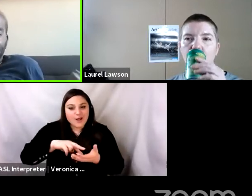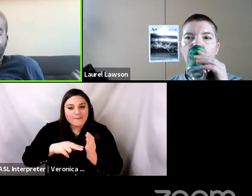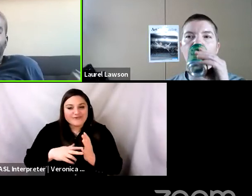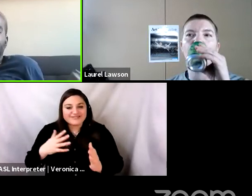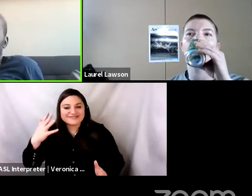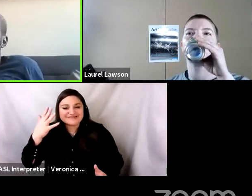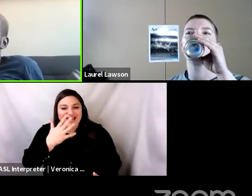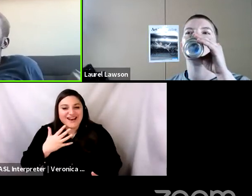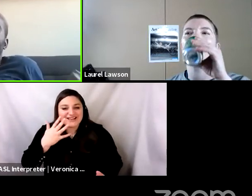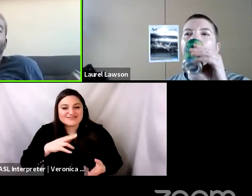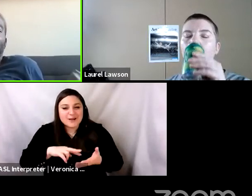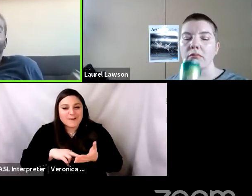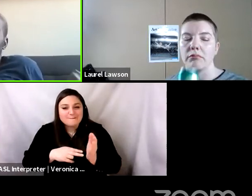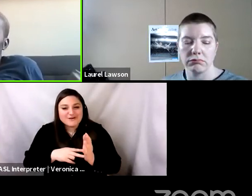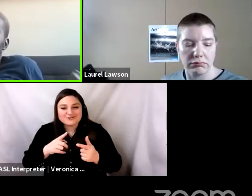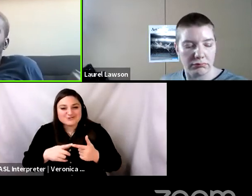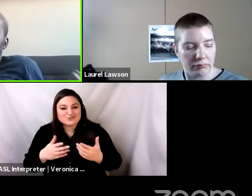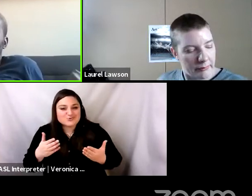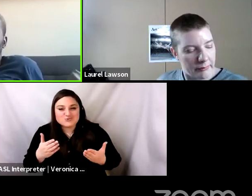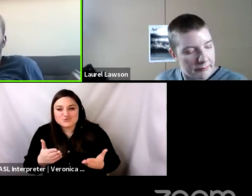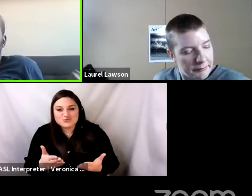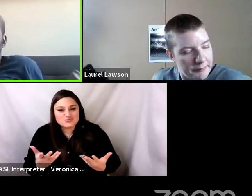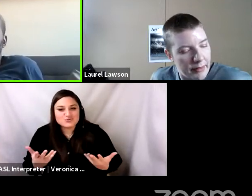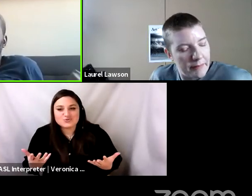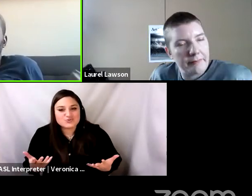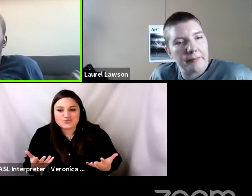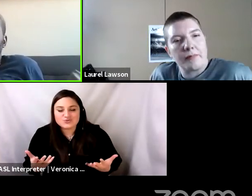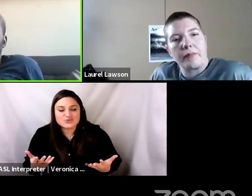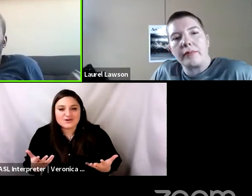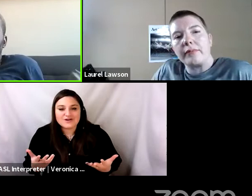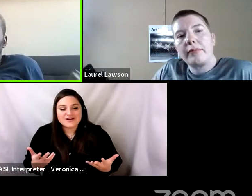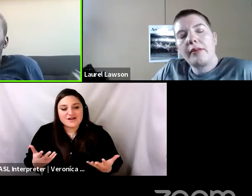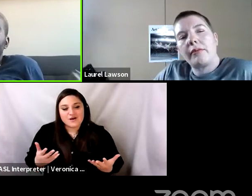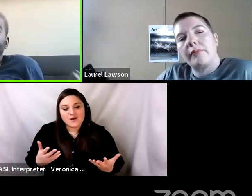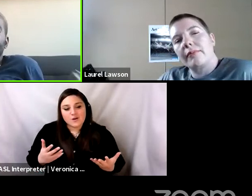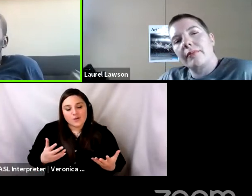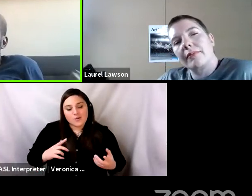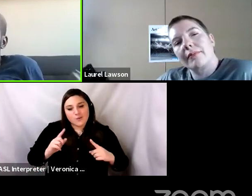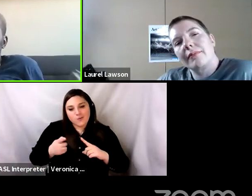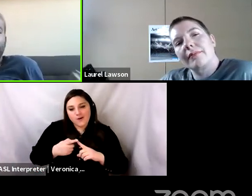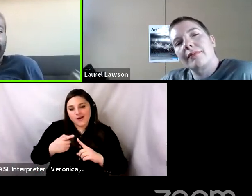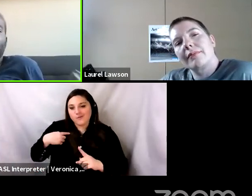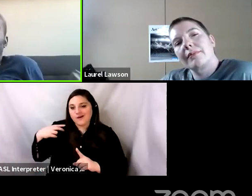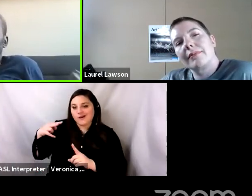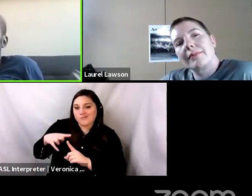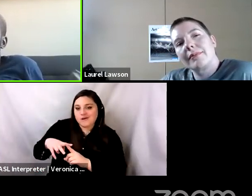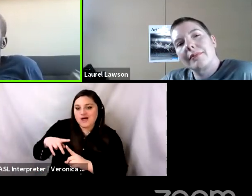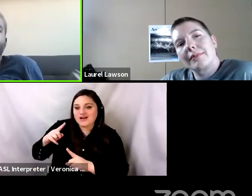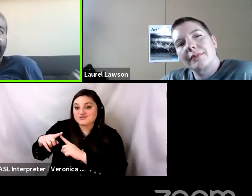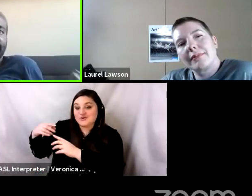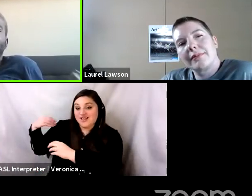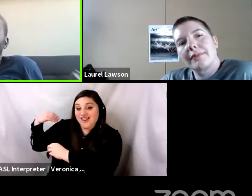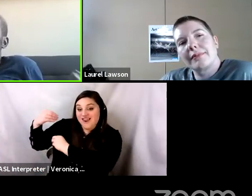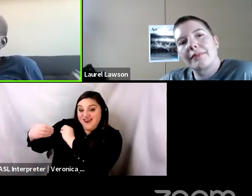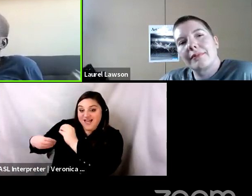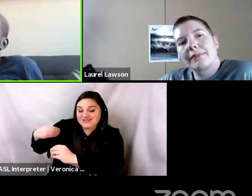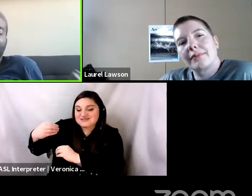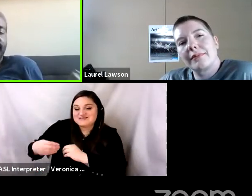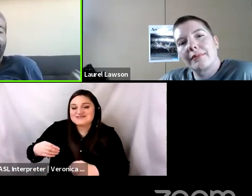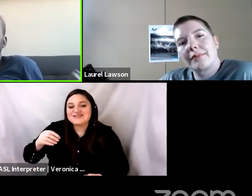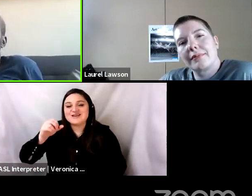Like, let's go back to this kind of the legacies, maybe the points of scholarship or